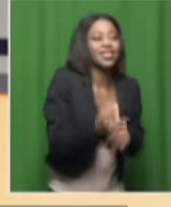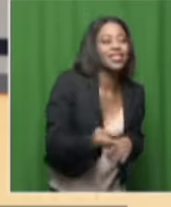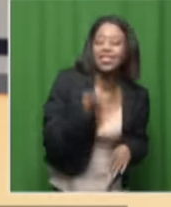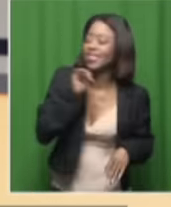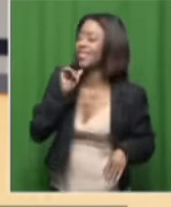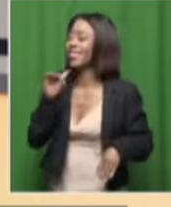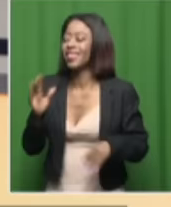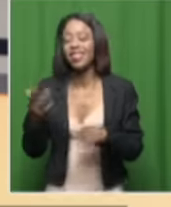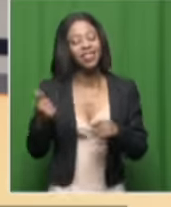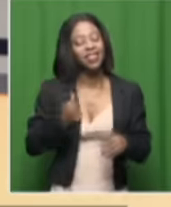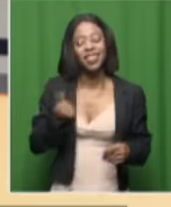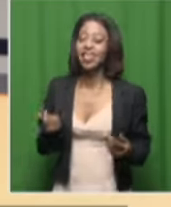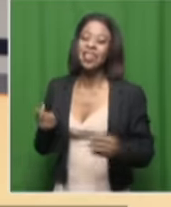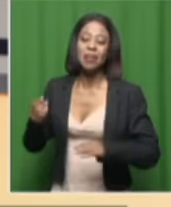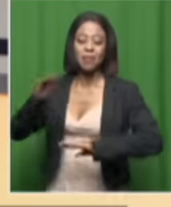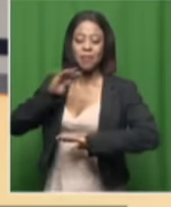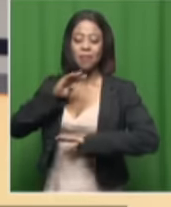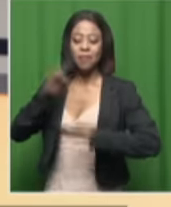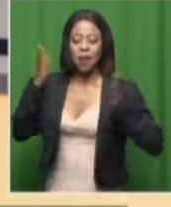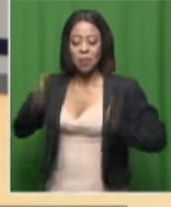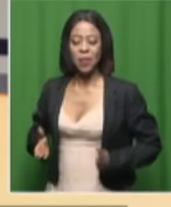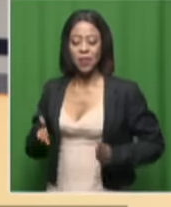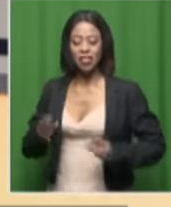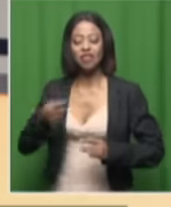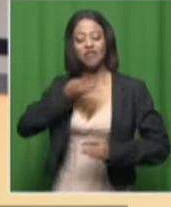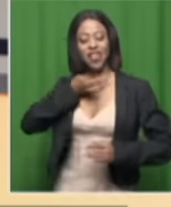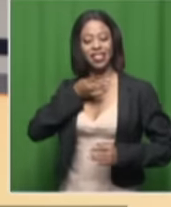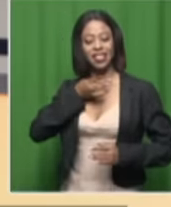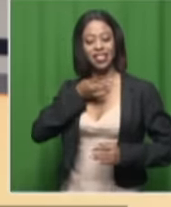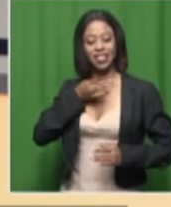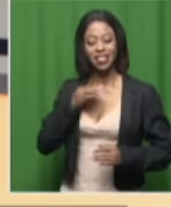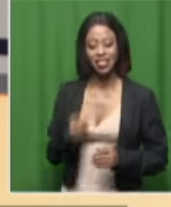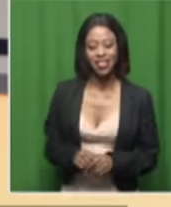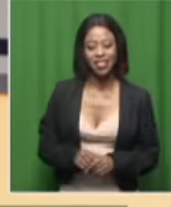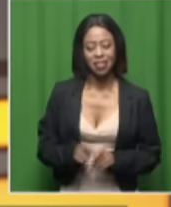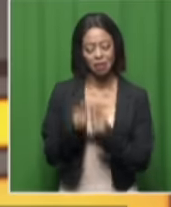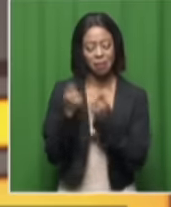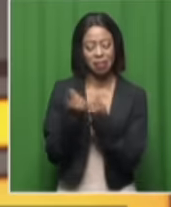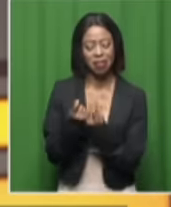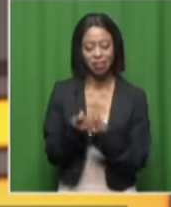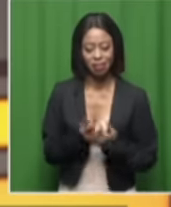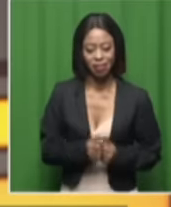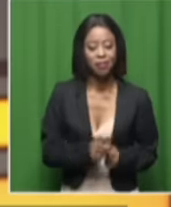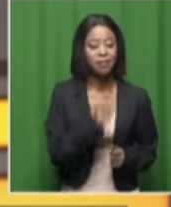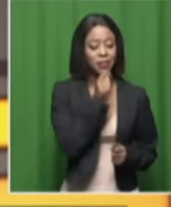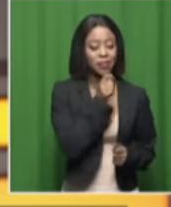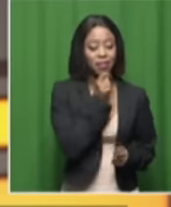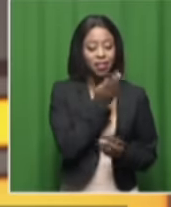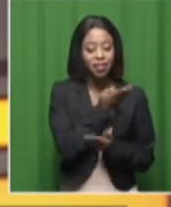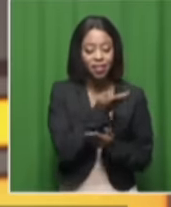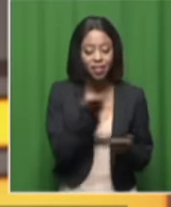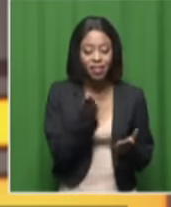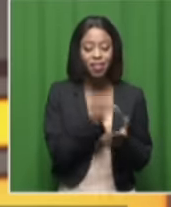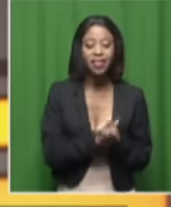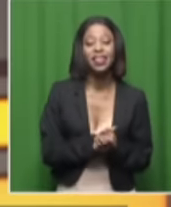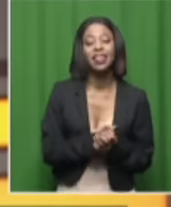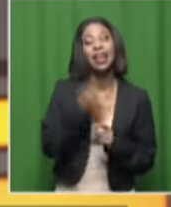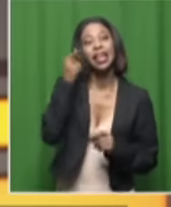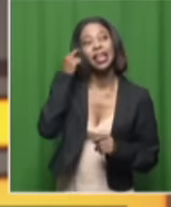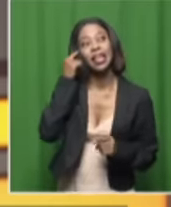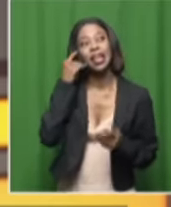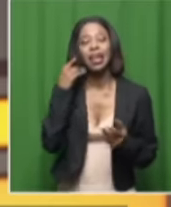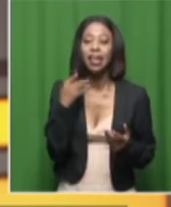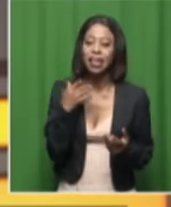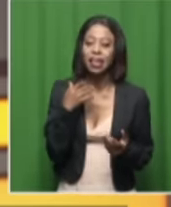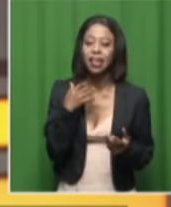get hurt. I'm just putting my body on the line for my team. Yeah, good morning to everyone. I think we